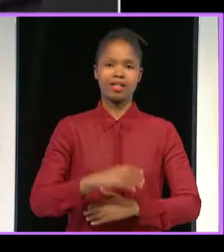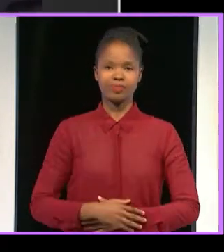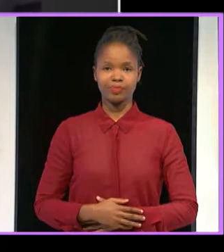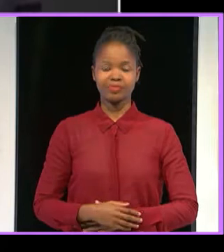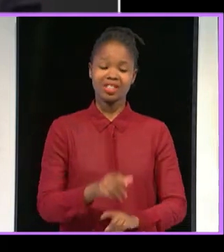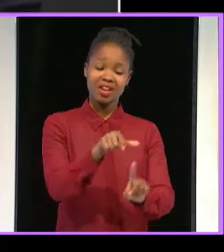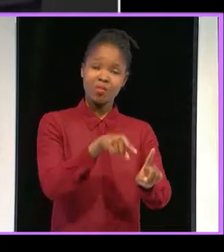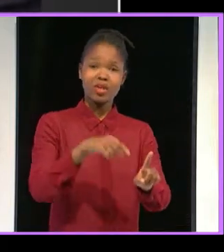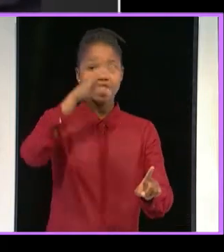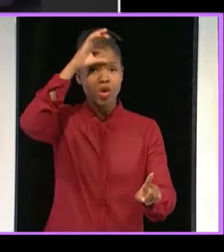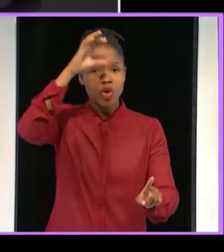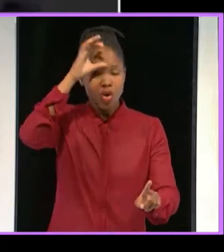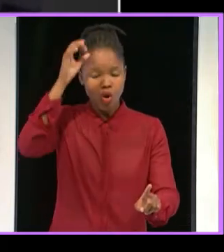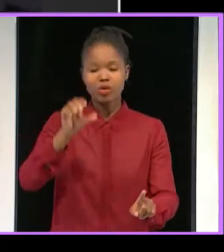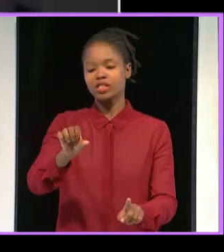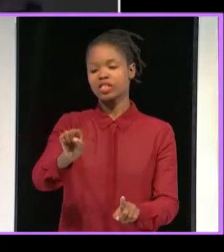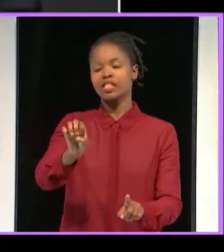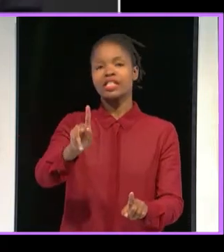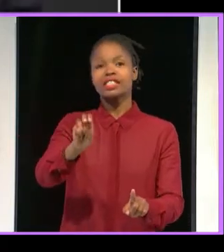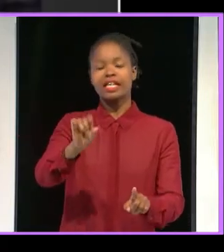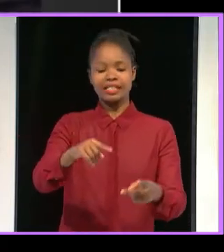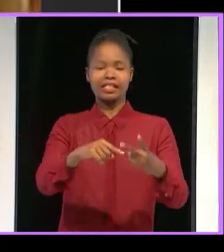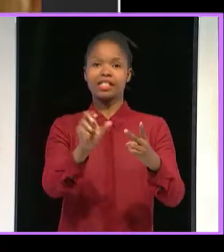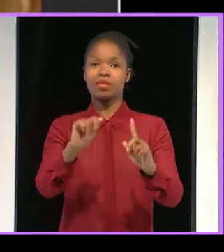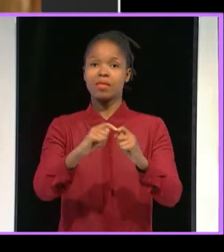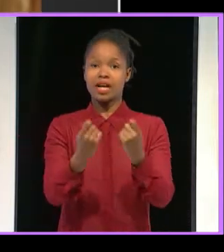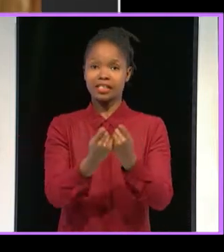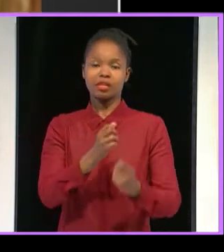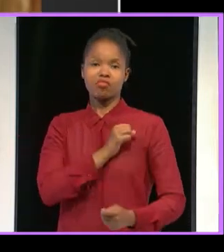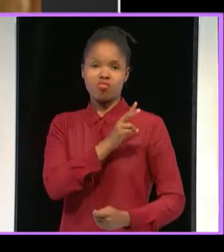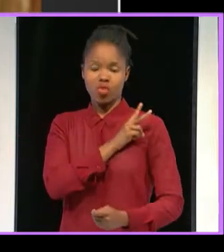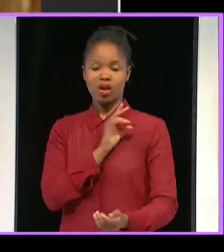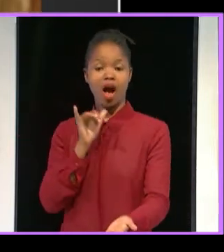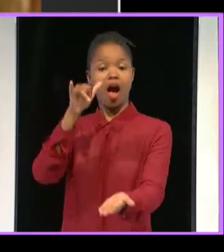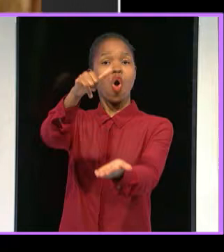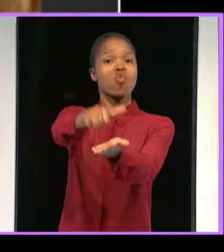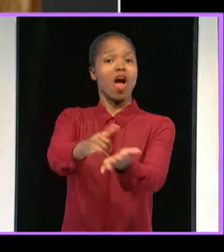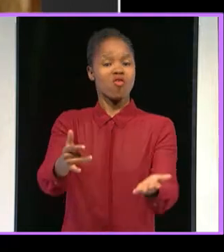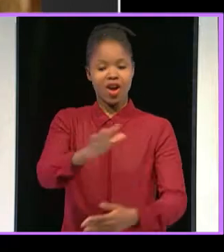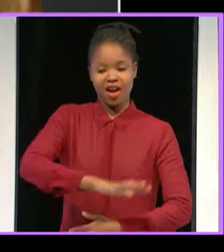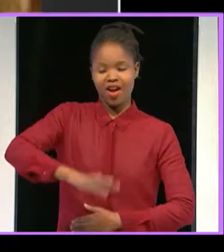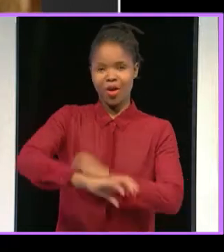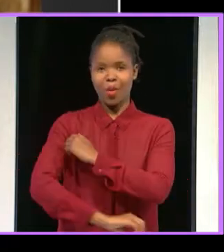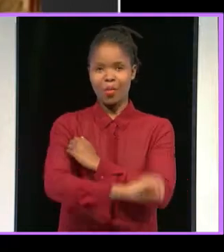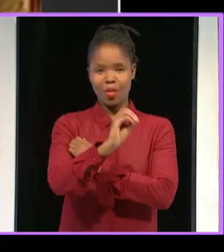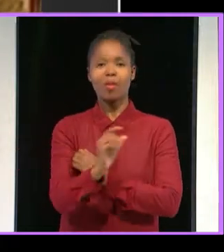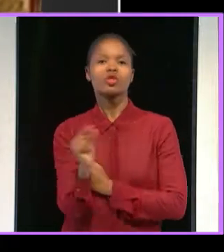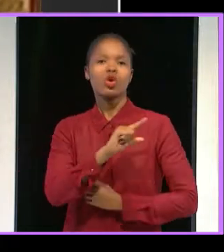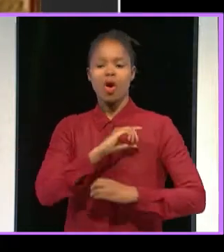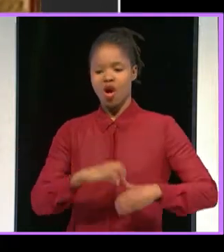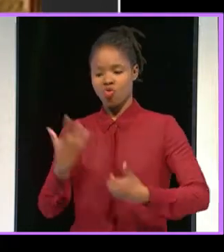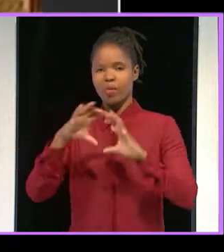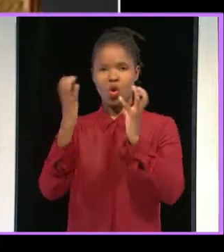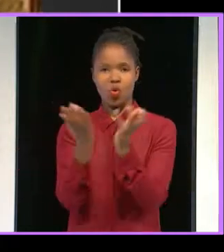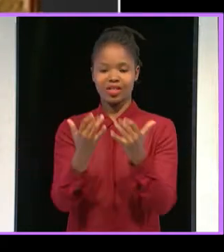Coach Rassie Erasmus, captain Siya Kolisi and the Springboks have officially touched down in the land of the rising sun ahead of the Rugby World Cup,